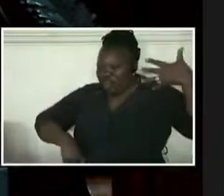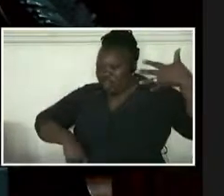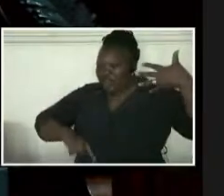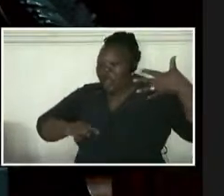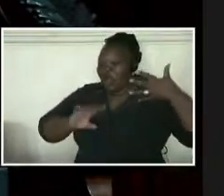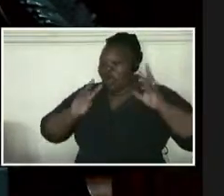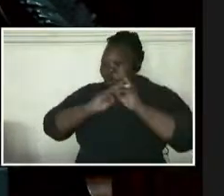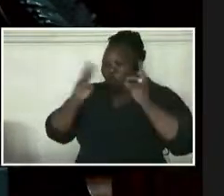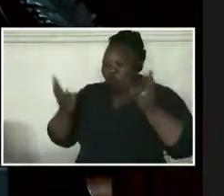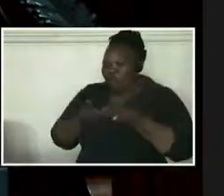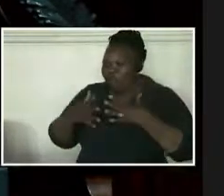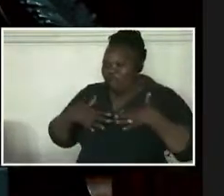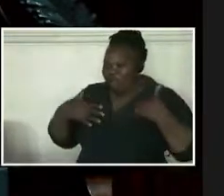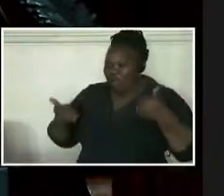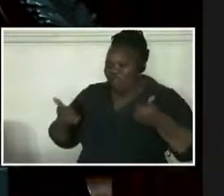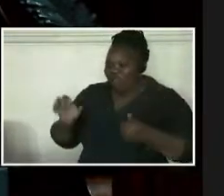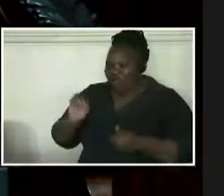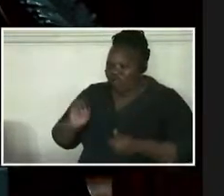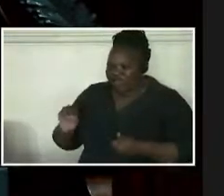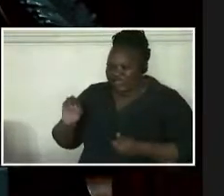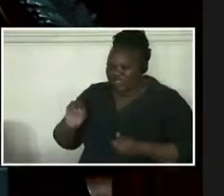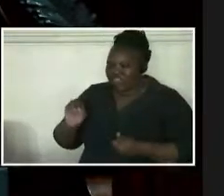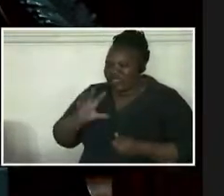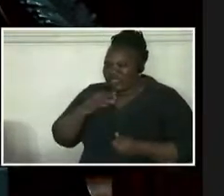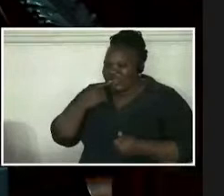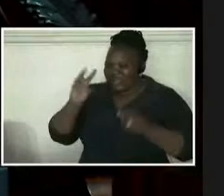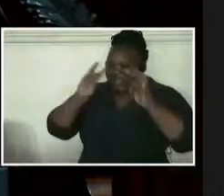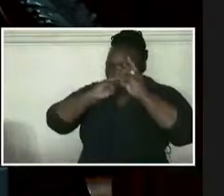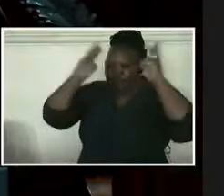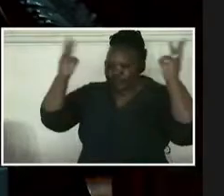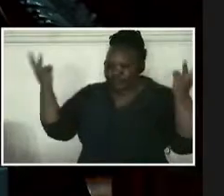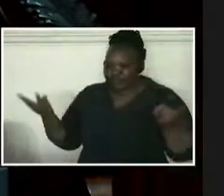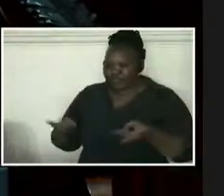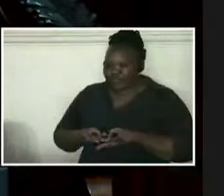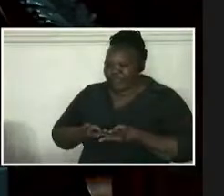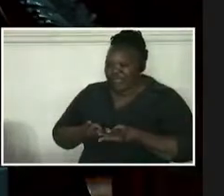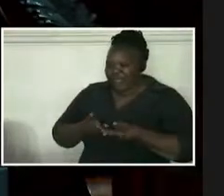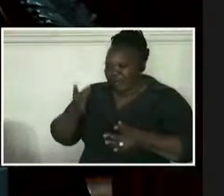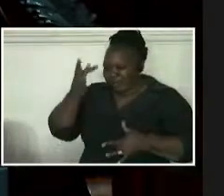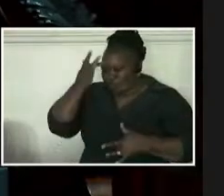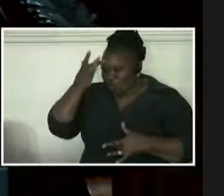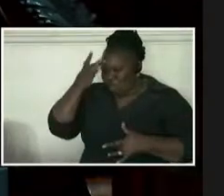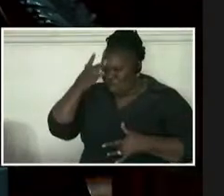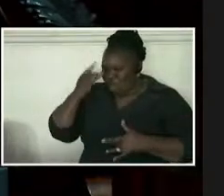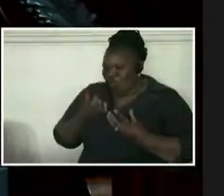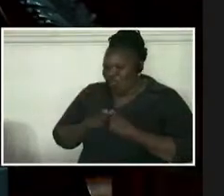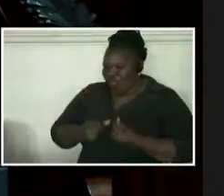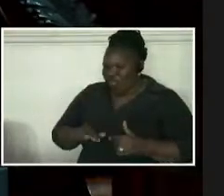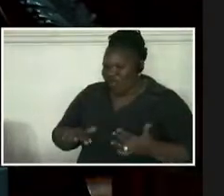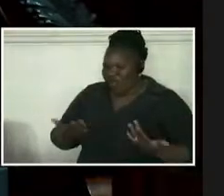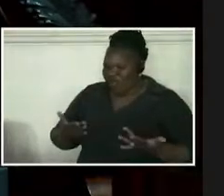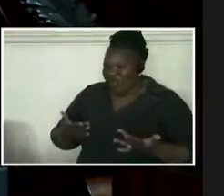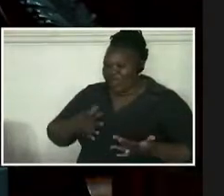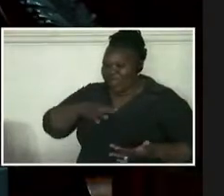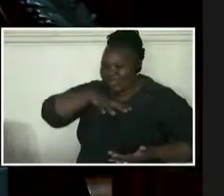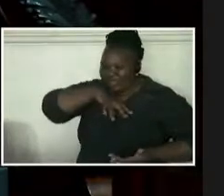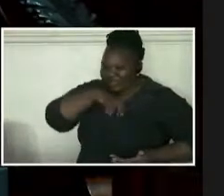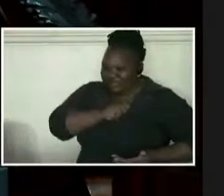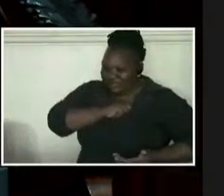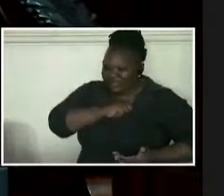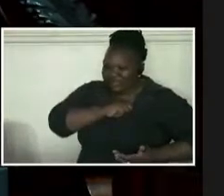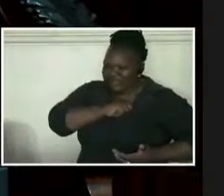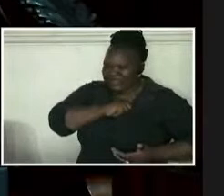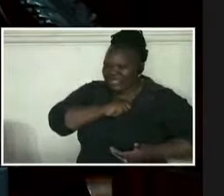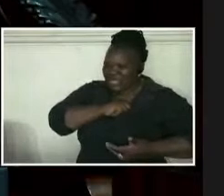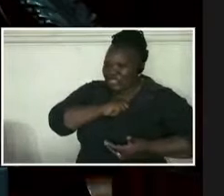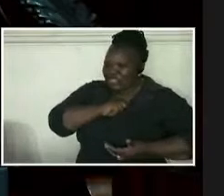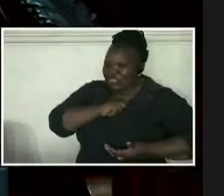organization tells us that globally non-communicable diseases including heart disease stroke cancer diabetes and